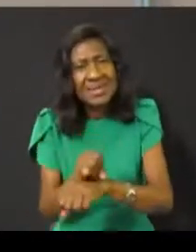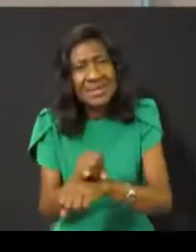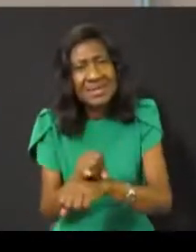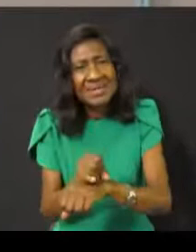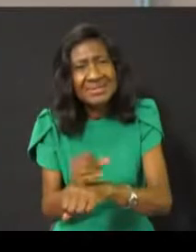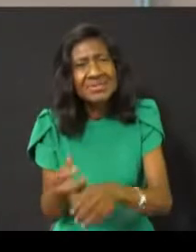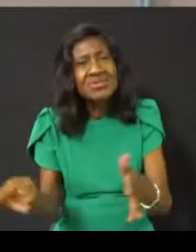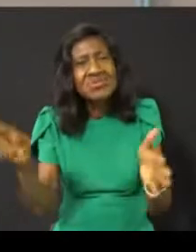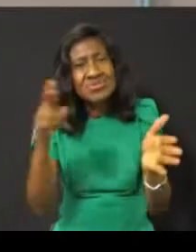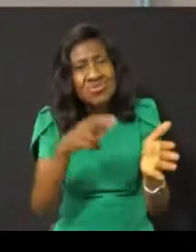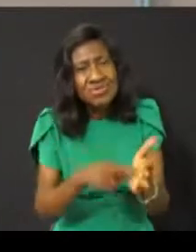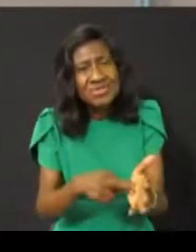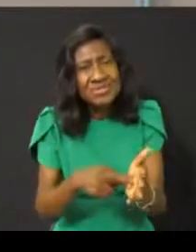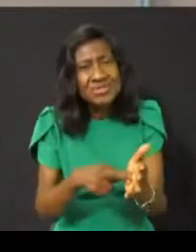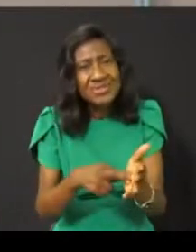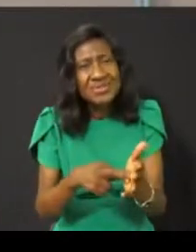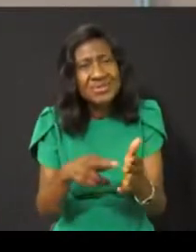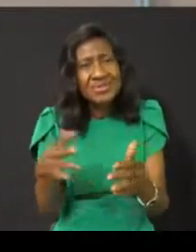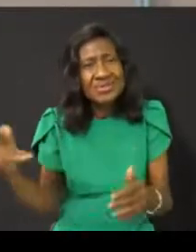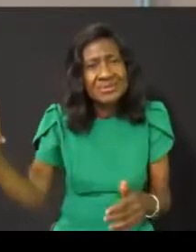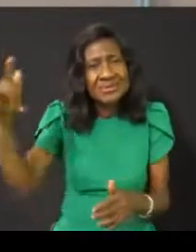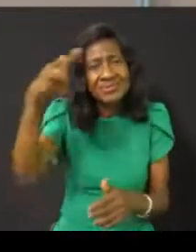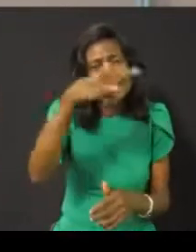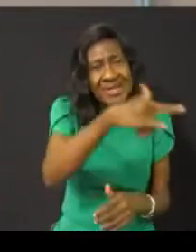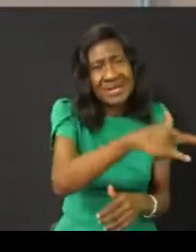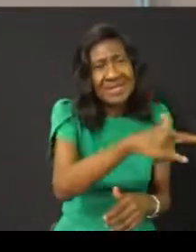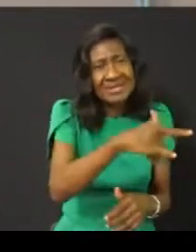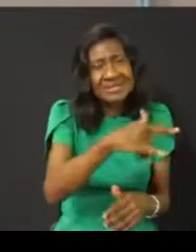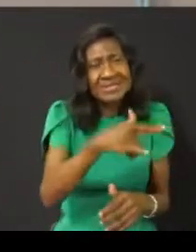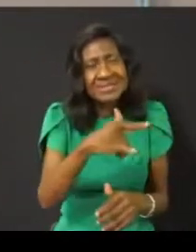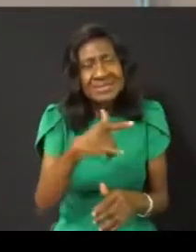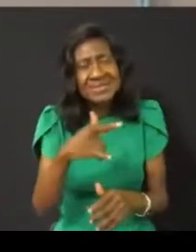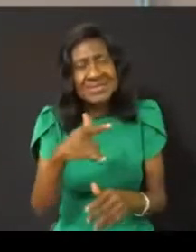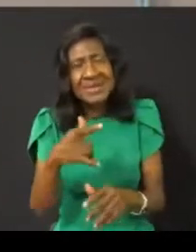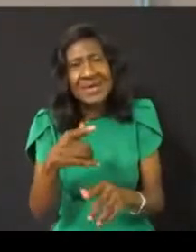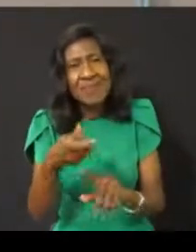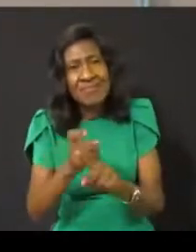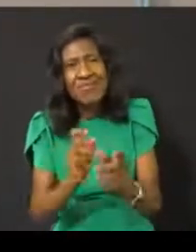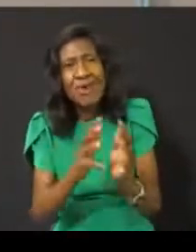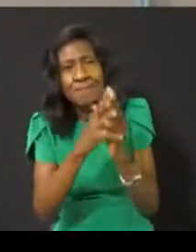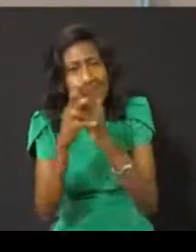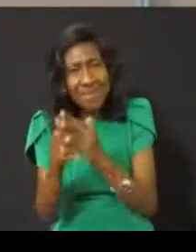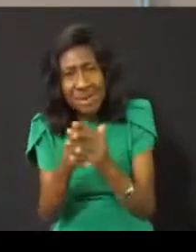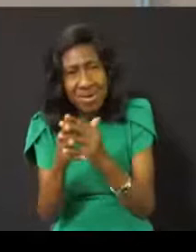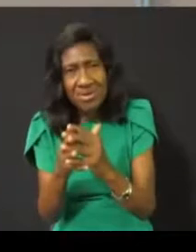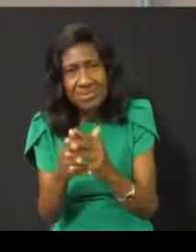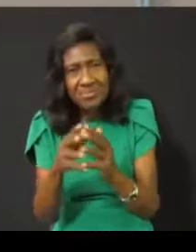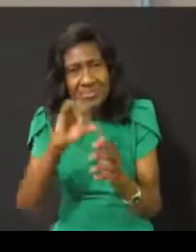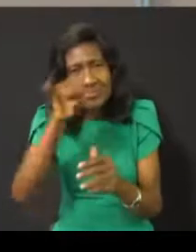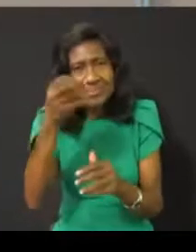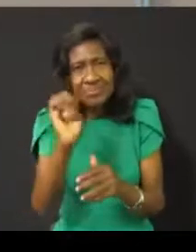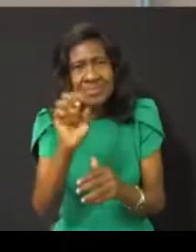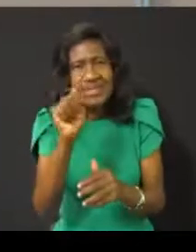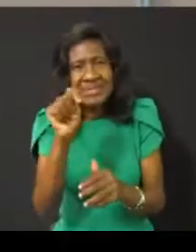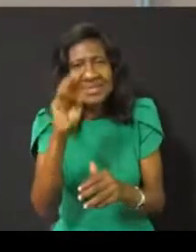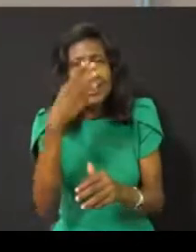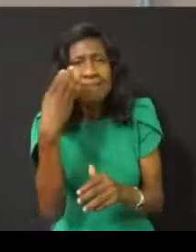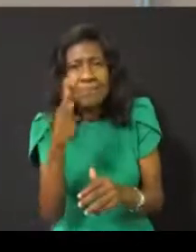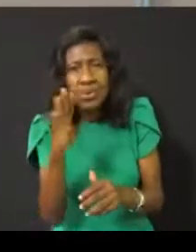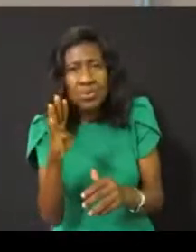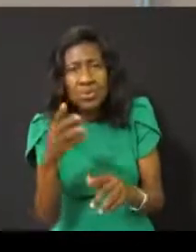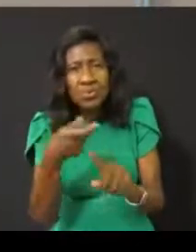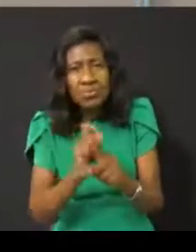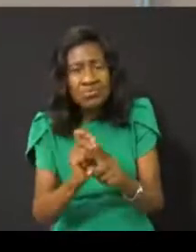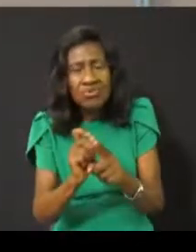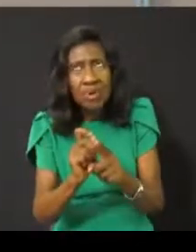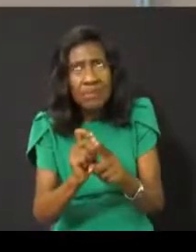the return of commercial flights between the Cayman Islands and 2 U.S. gateways. JetBlue resumed its service from